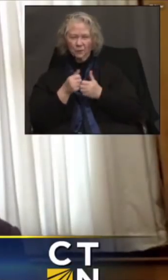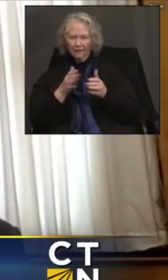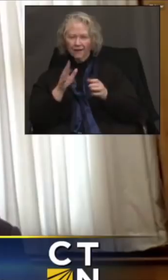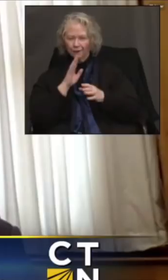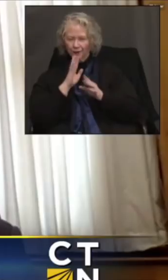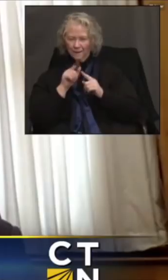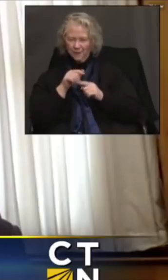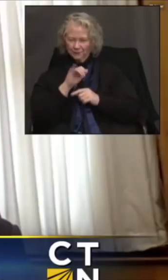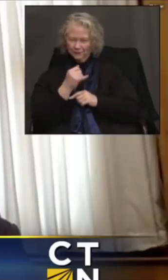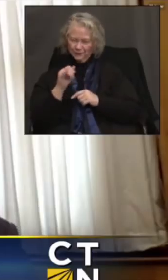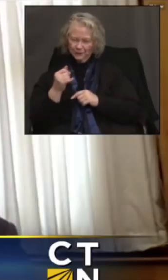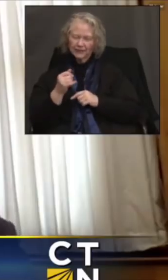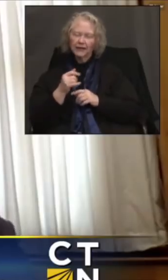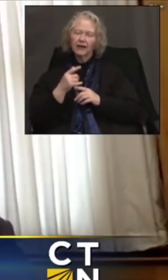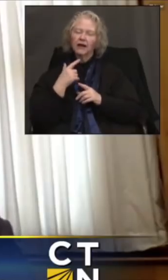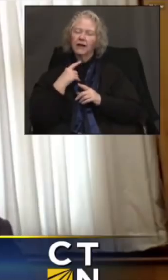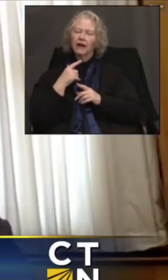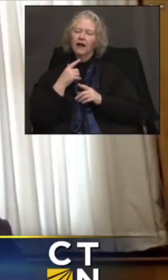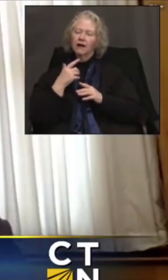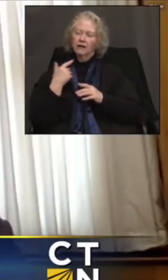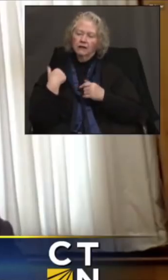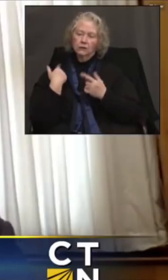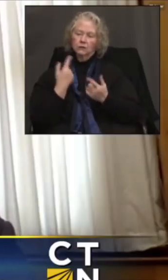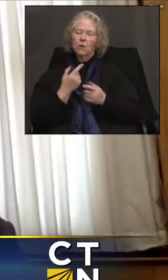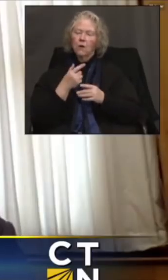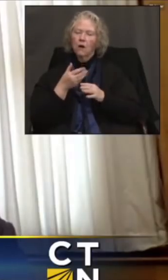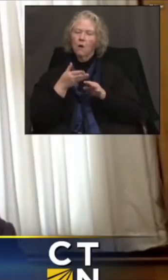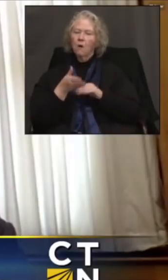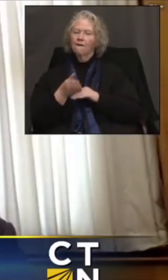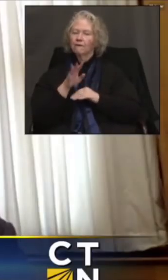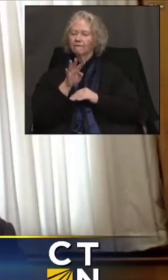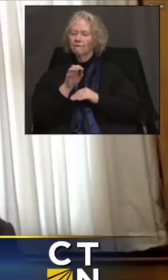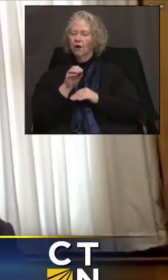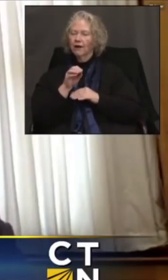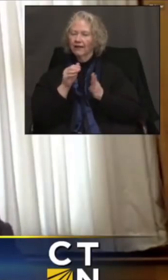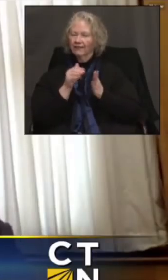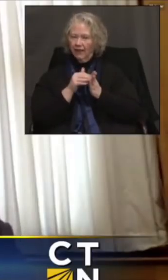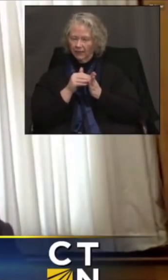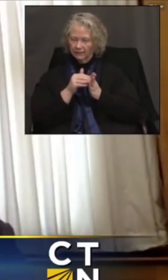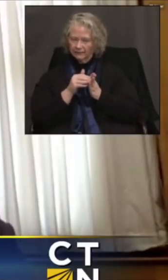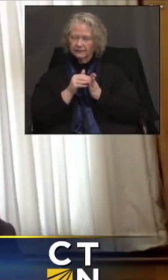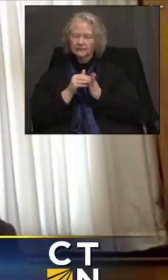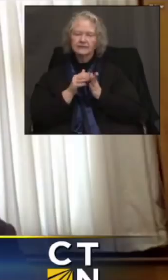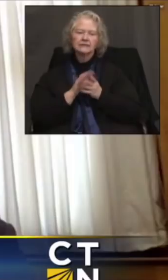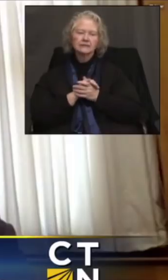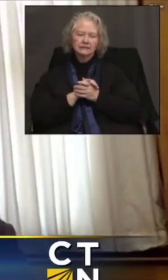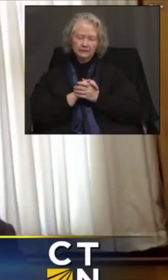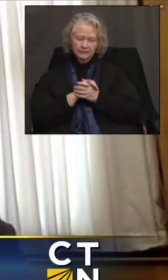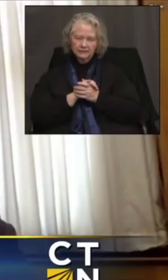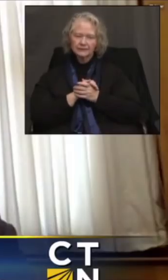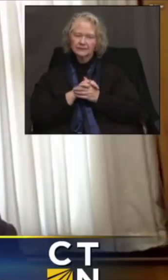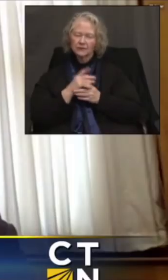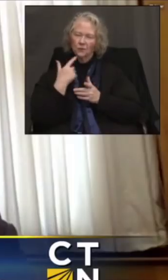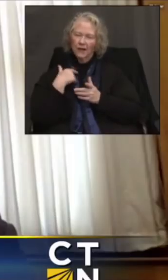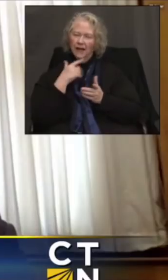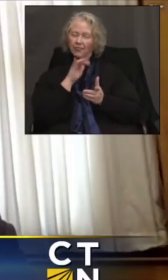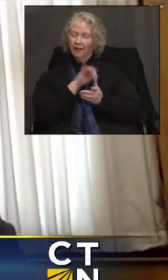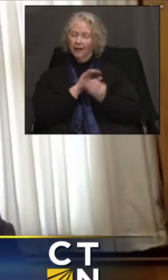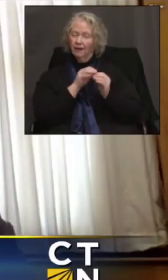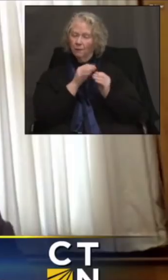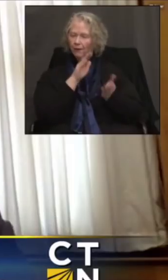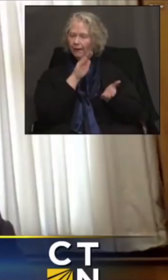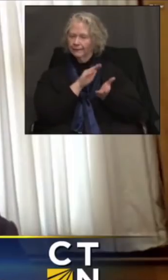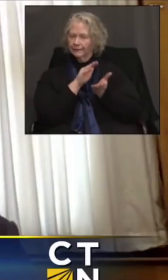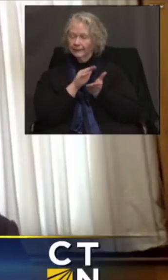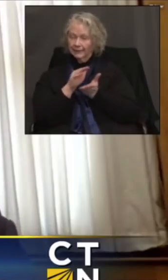administered just over 40,000 Johnson & Johnson first doses. We've gotten very few over the last couple of weeks, as I think you're aware. That's going to change next